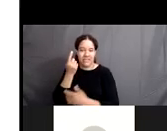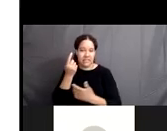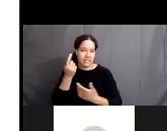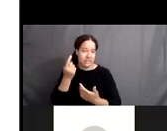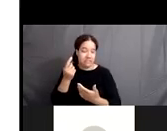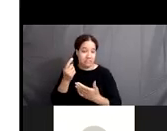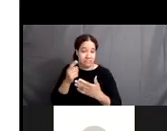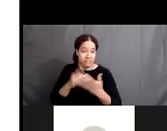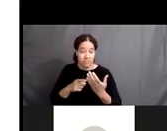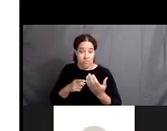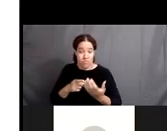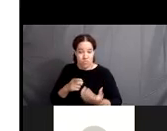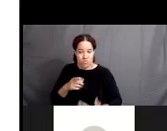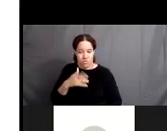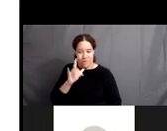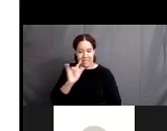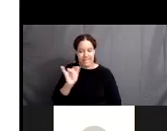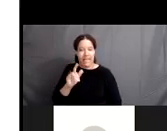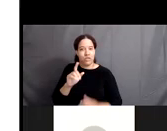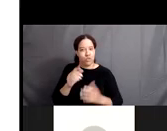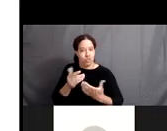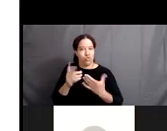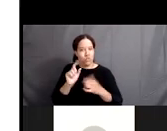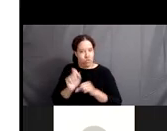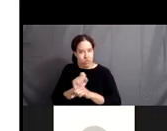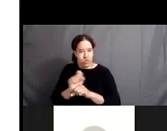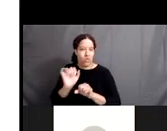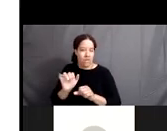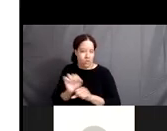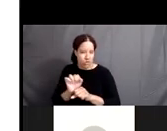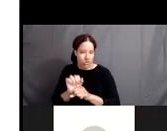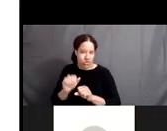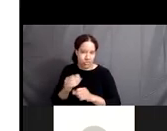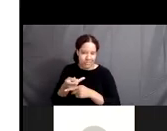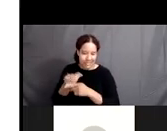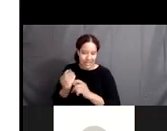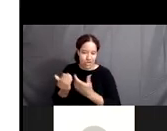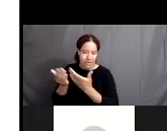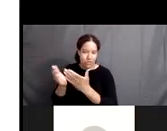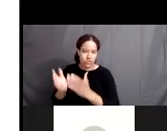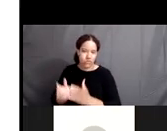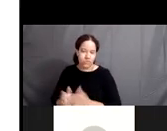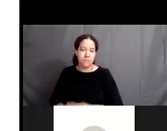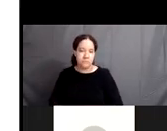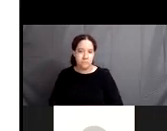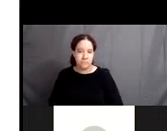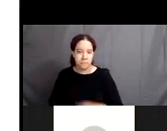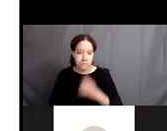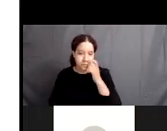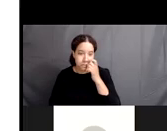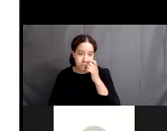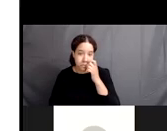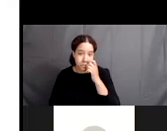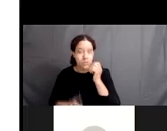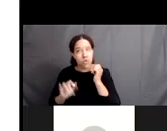right? So we've been able to do that at least in one instance, and I can see a couple more,